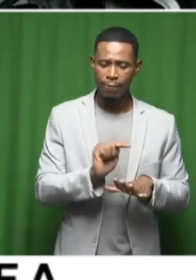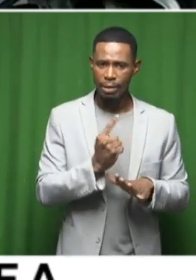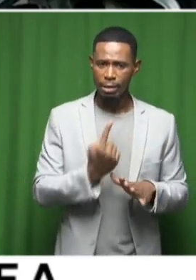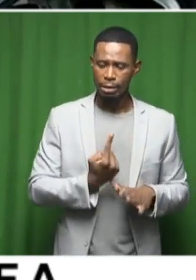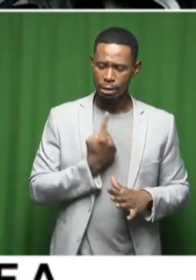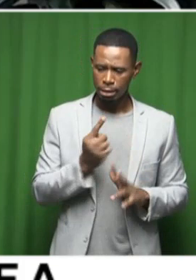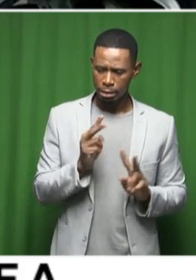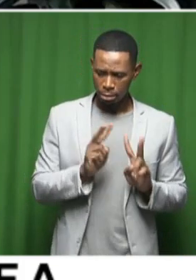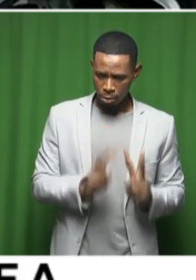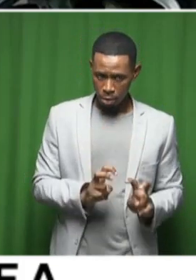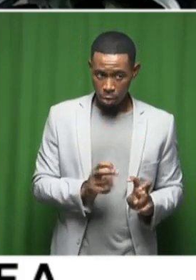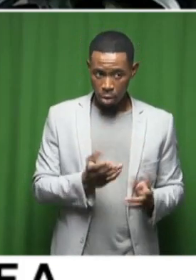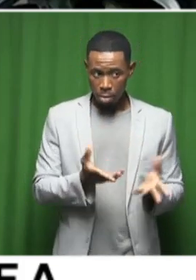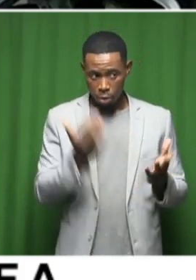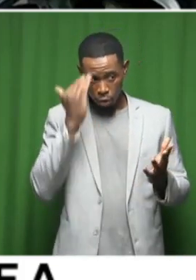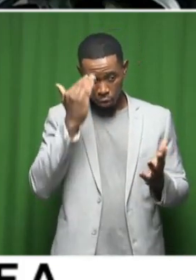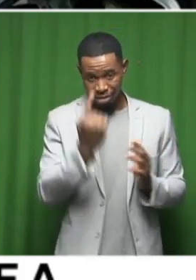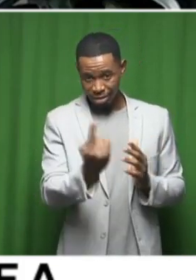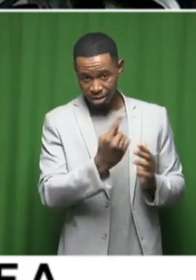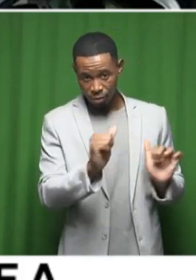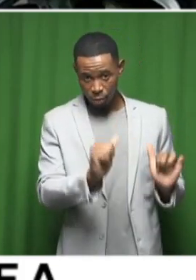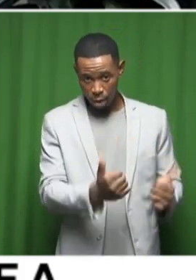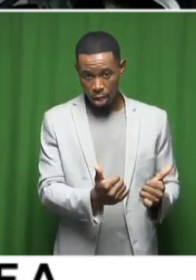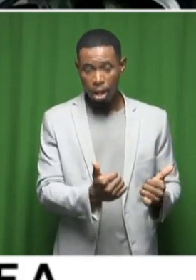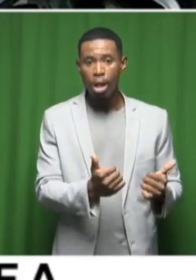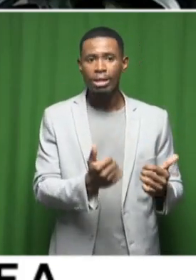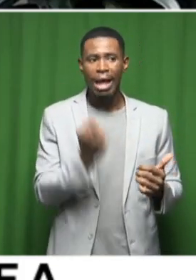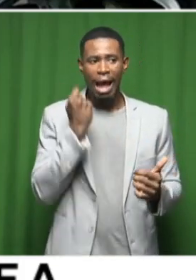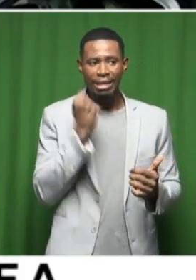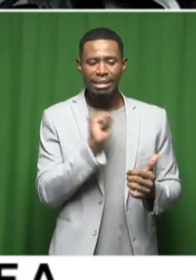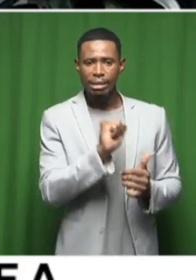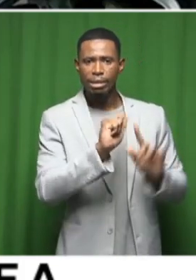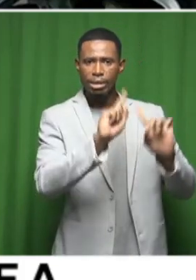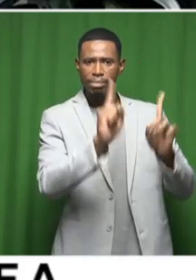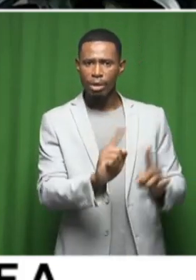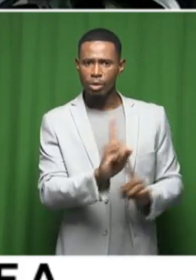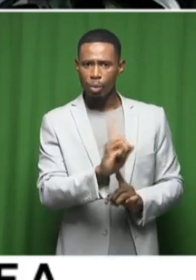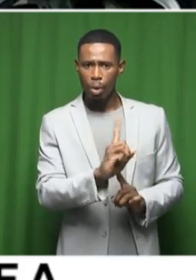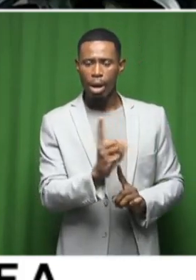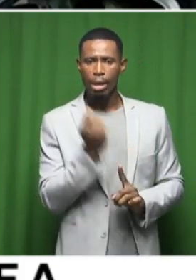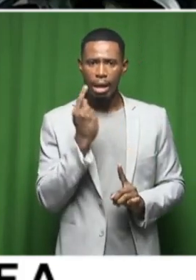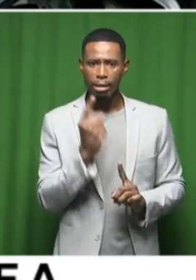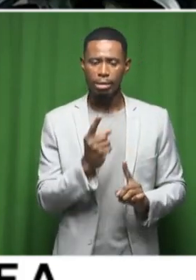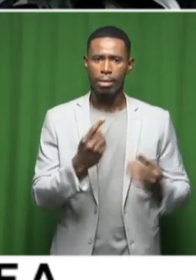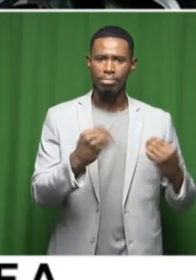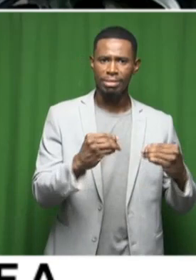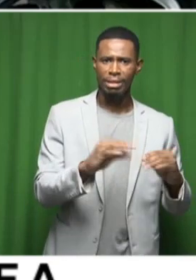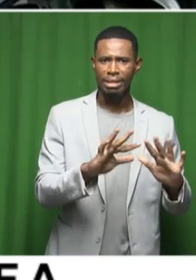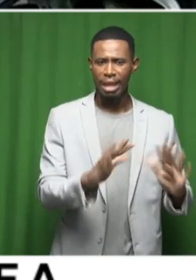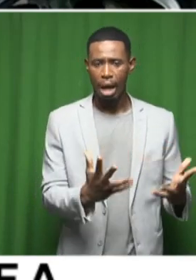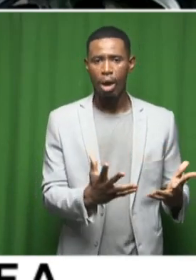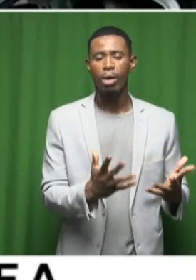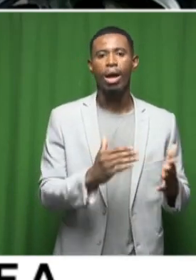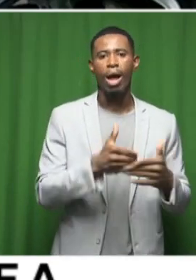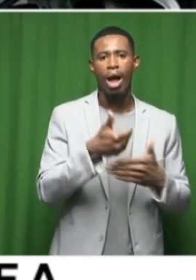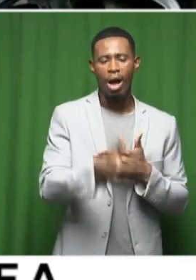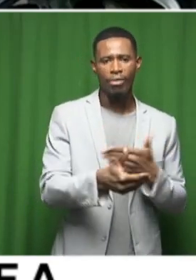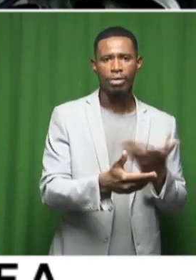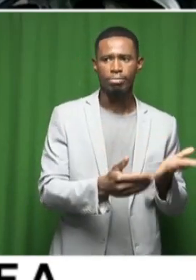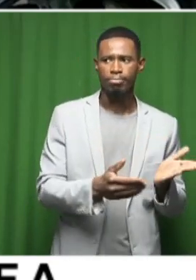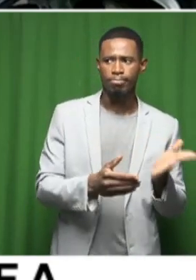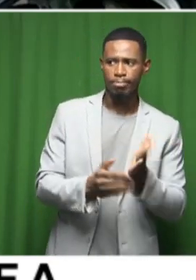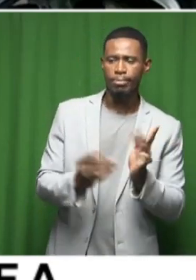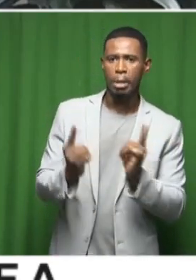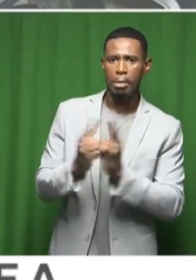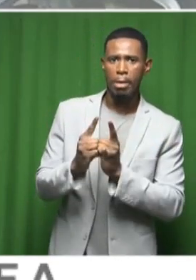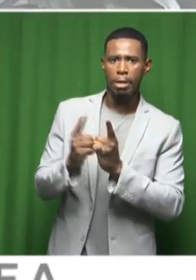perspective. And then once they land that, to be able to understand how to cope with that within your business. Usually there's significant